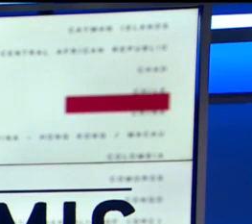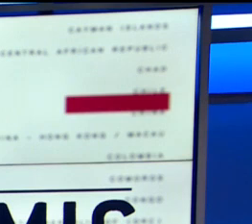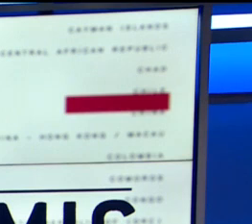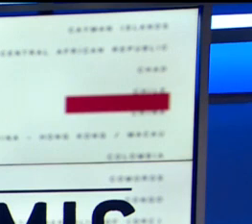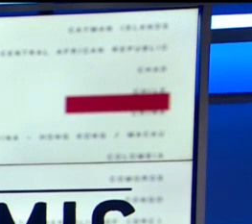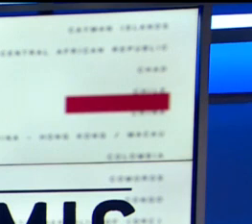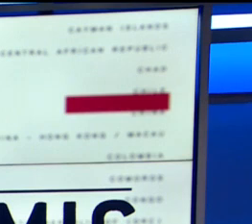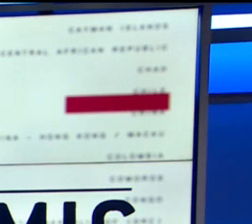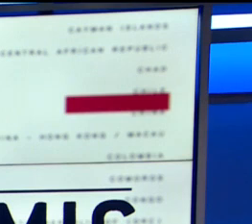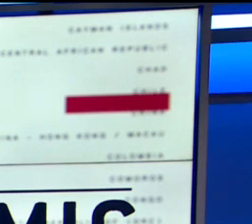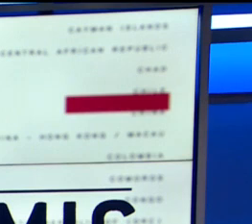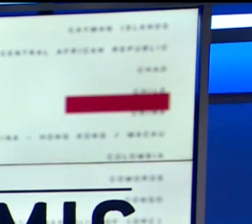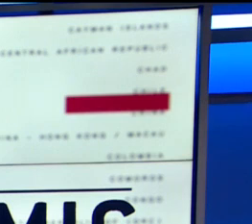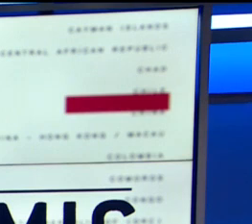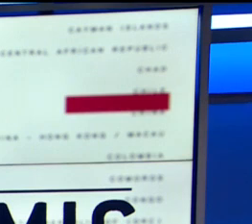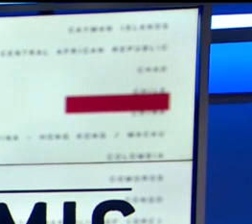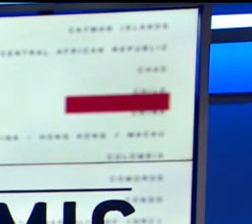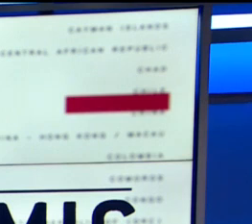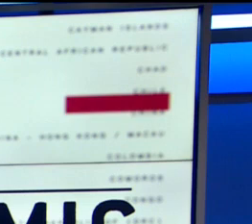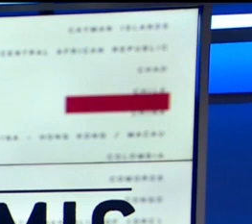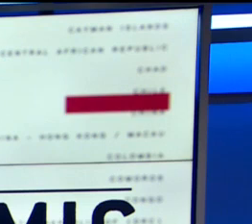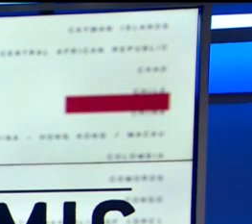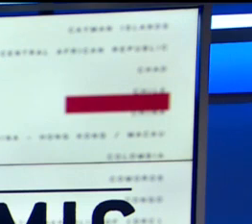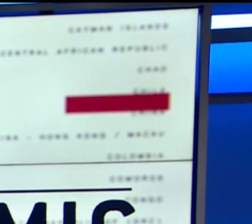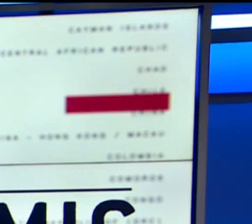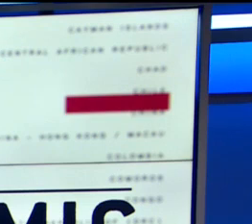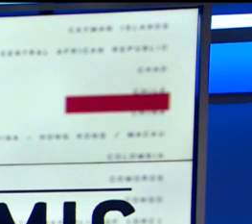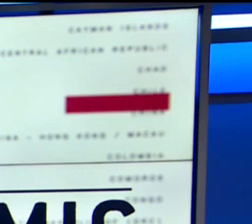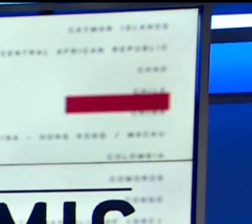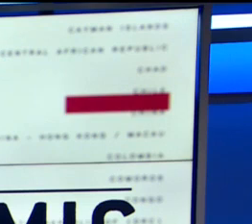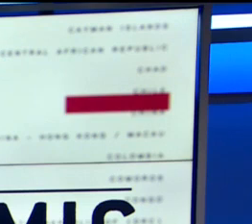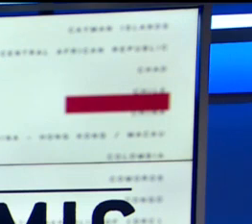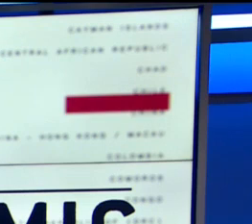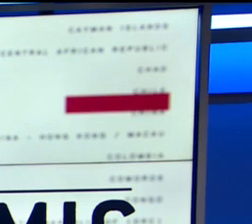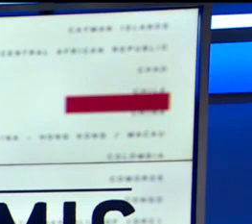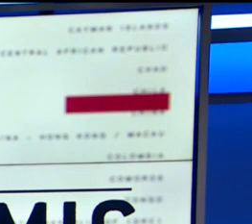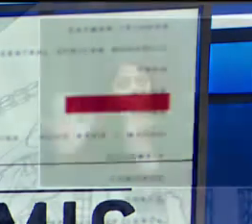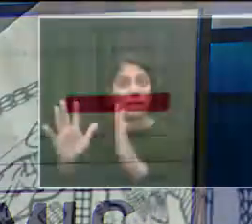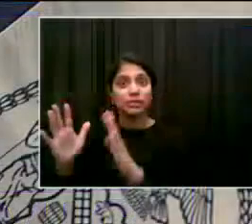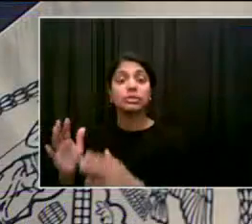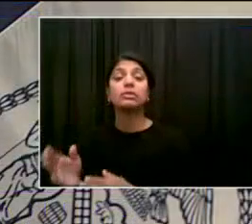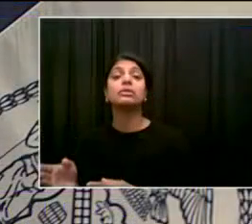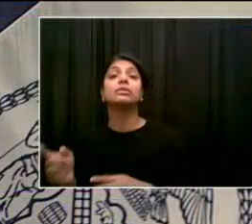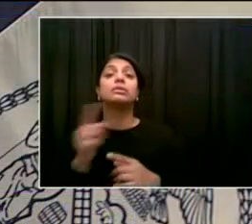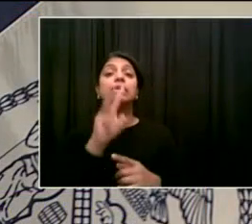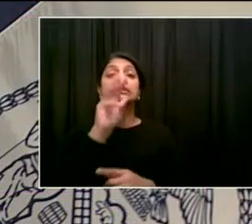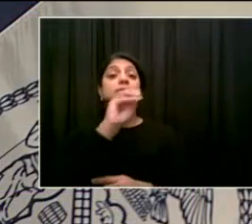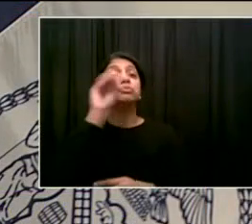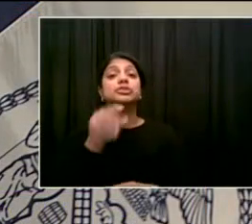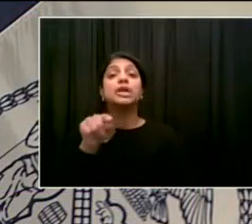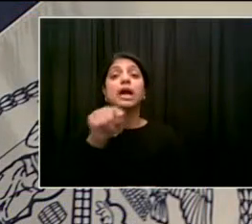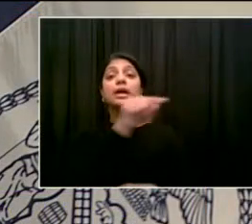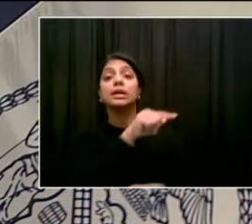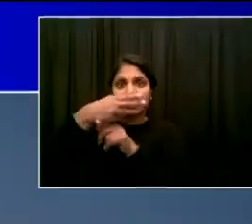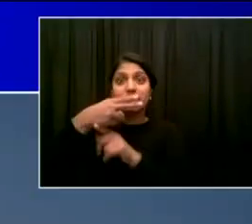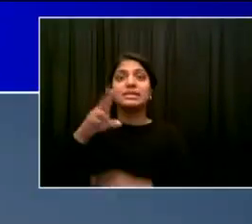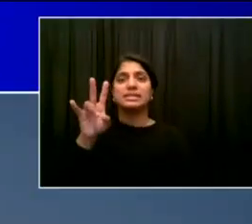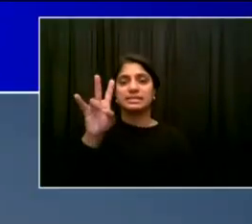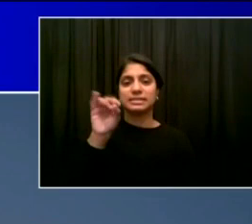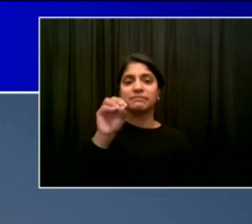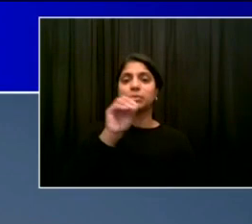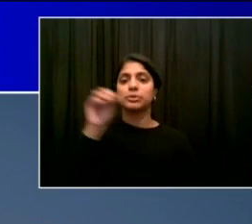unless more people get vaccinated, we could be looking at another significant wave of COVID cases. Here's some breaking news. As of